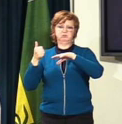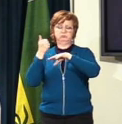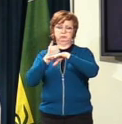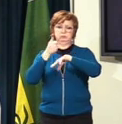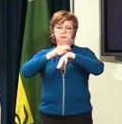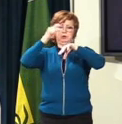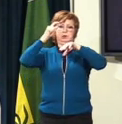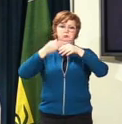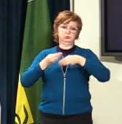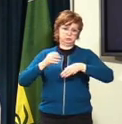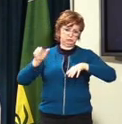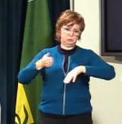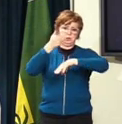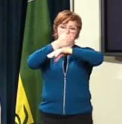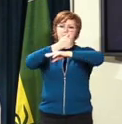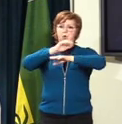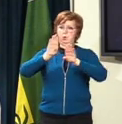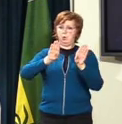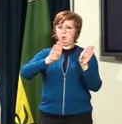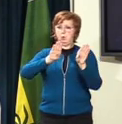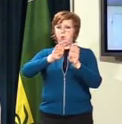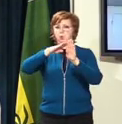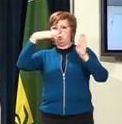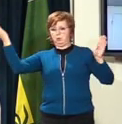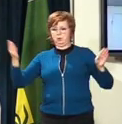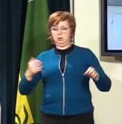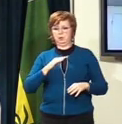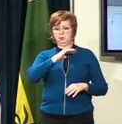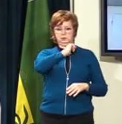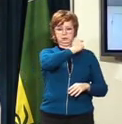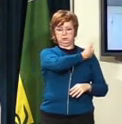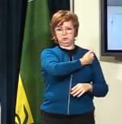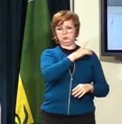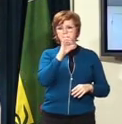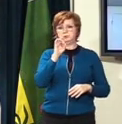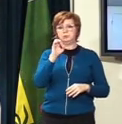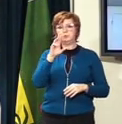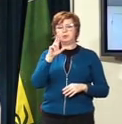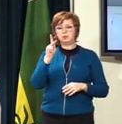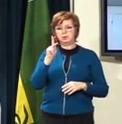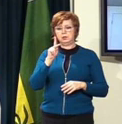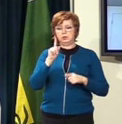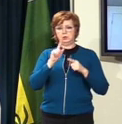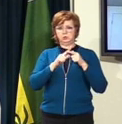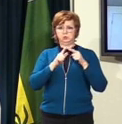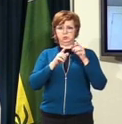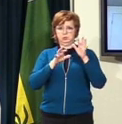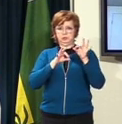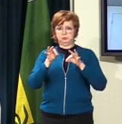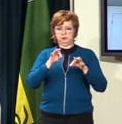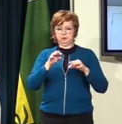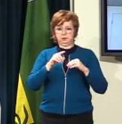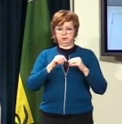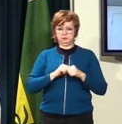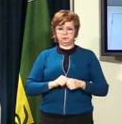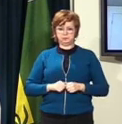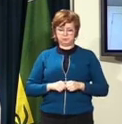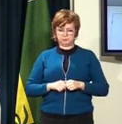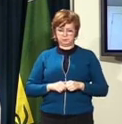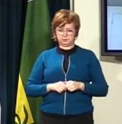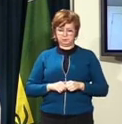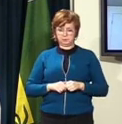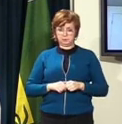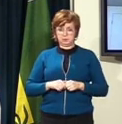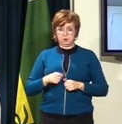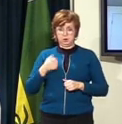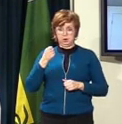hospitals. And Derek, if I can turn it over to you around the plan, which isn't an integral component of this plan right now,